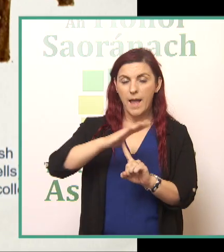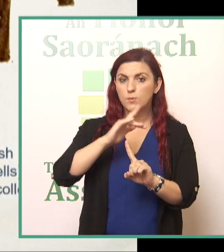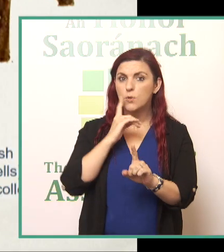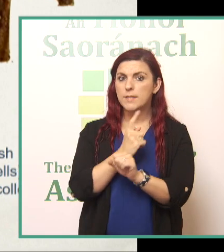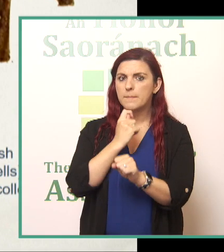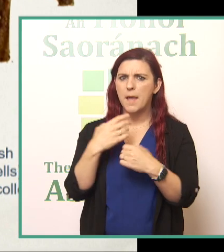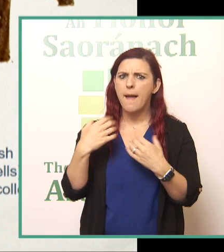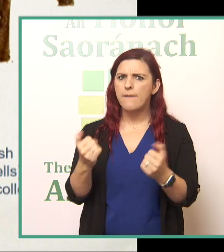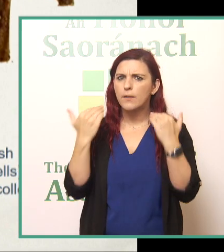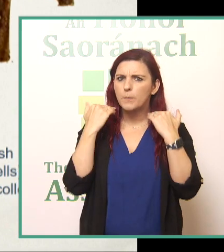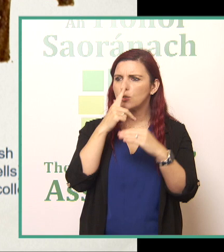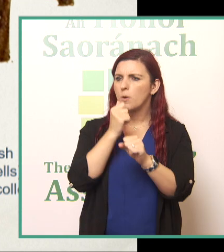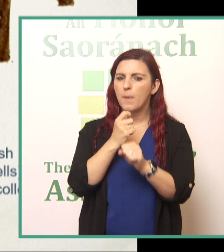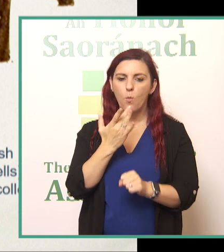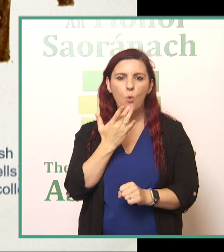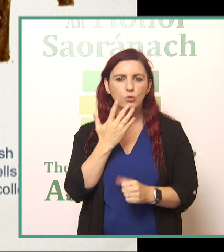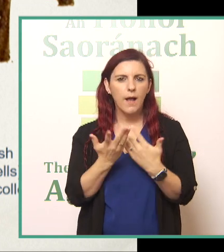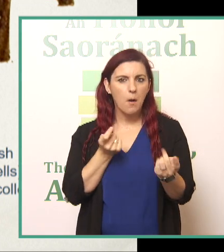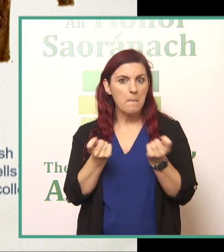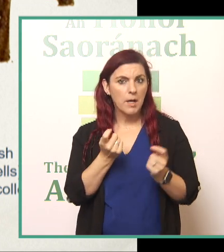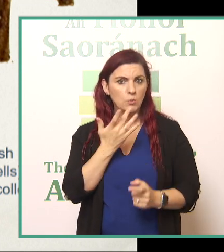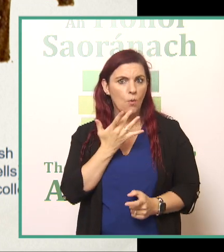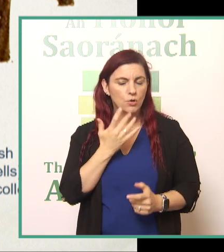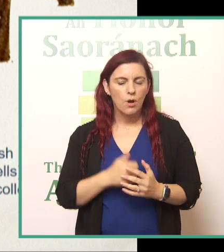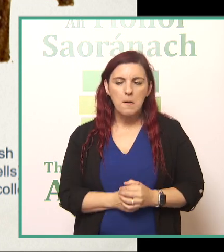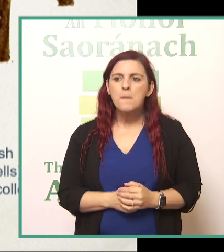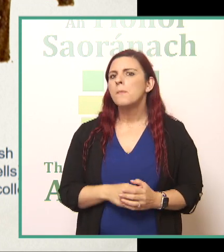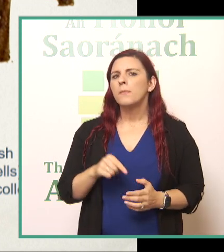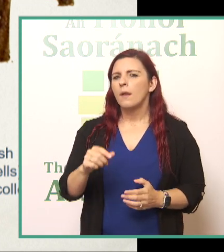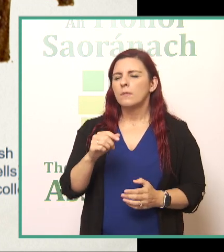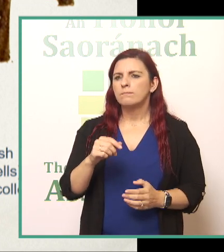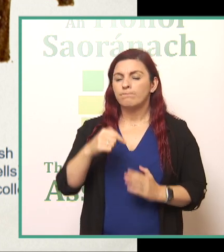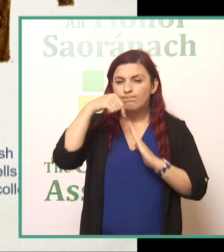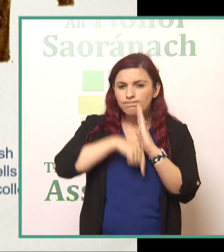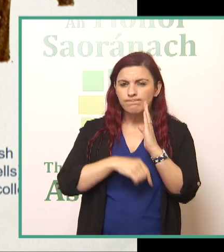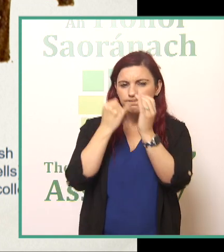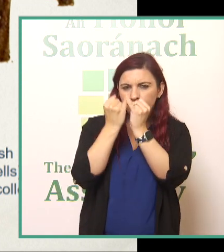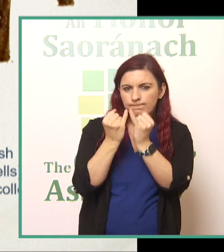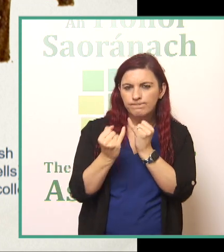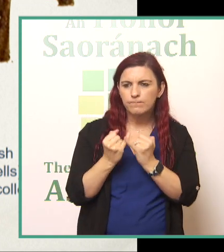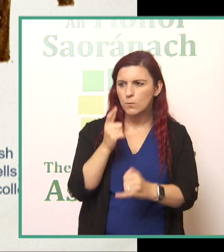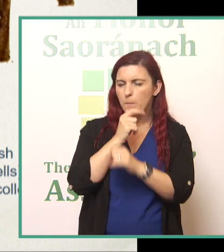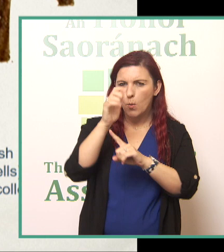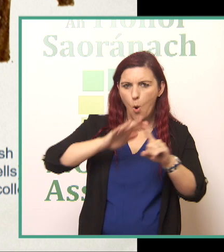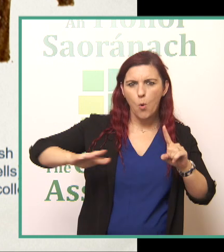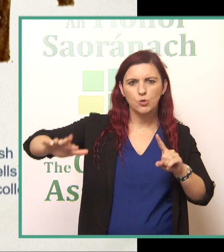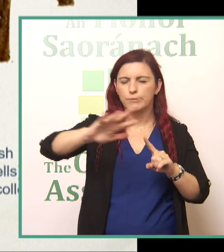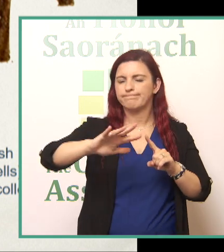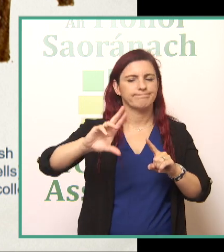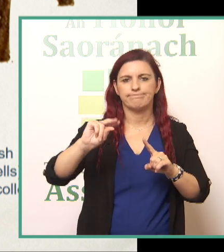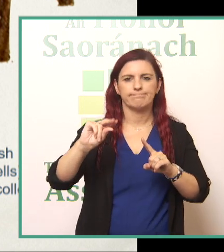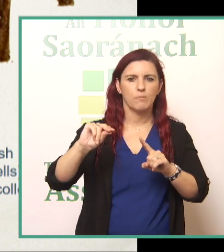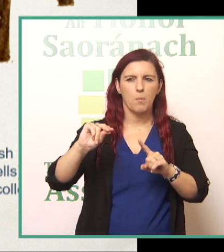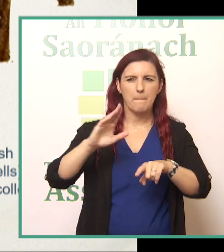on water. How do you manage the water? There's not an awful lot on the ocean. The ocean is seen more as a